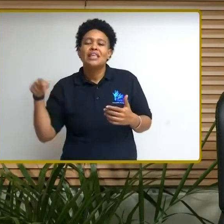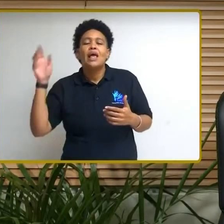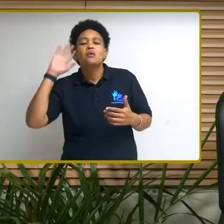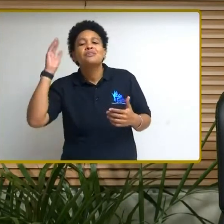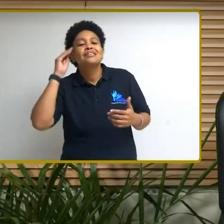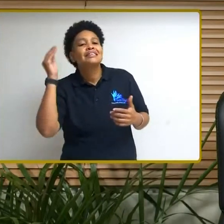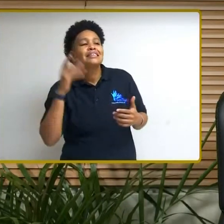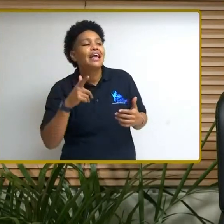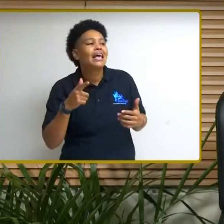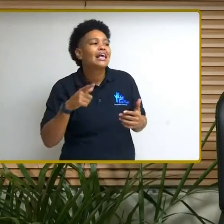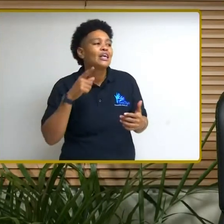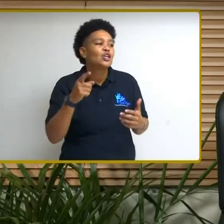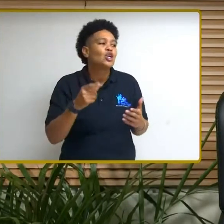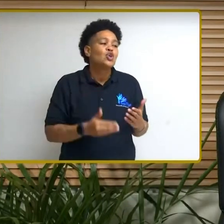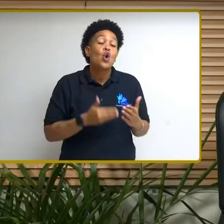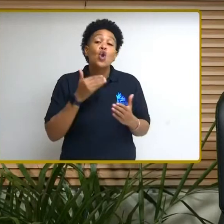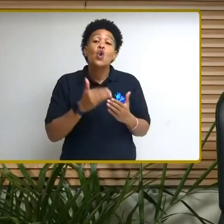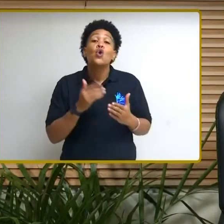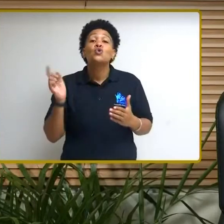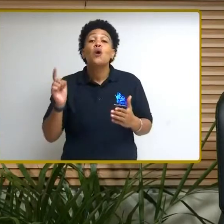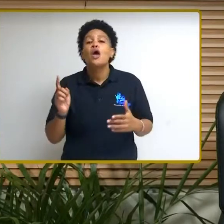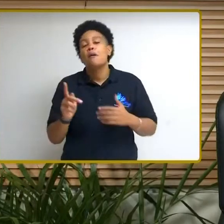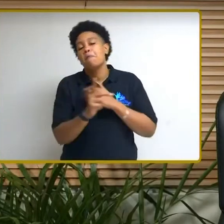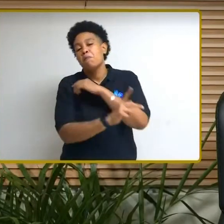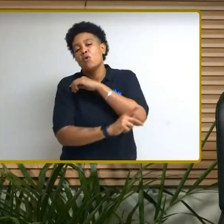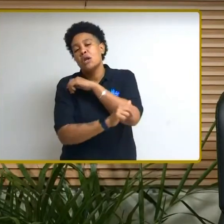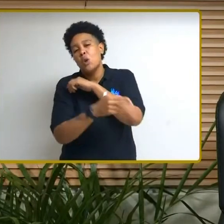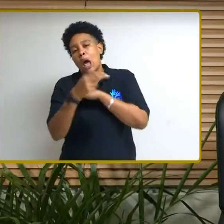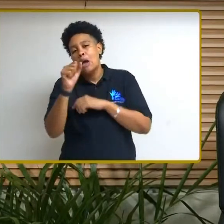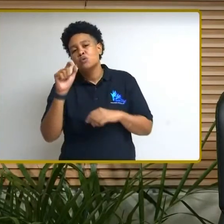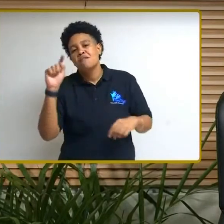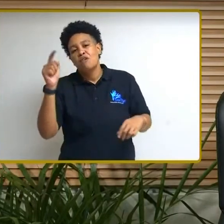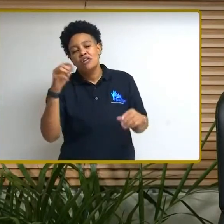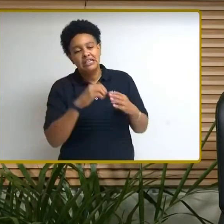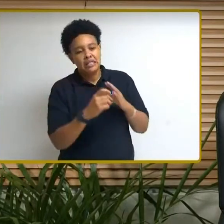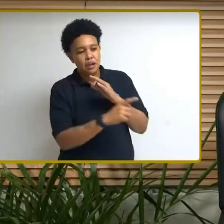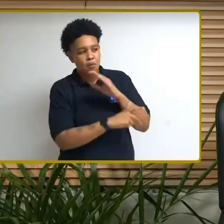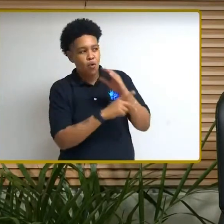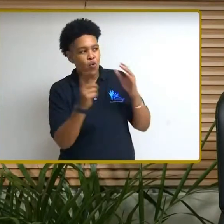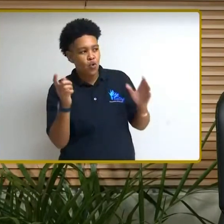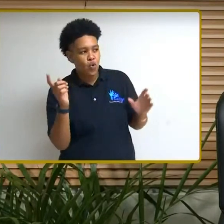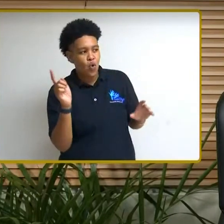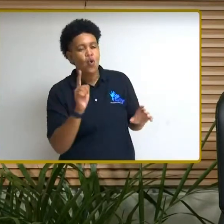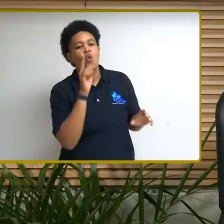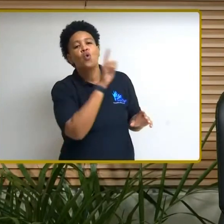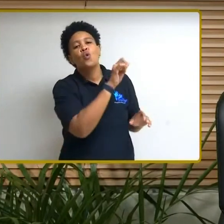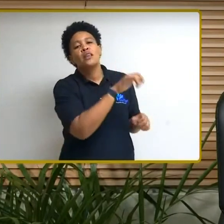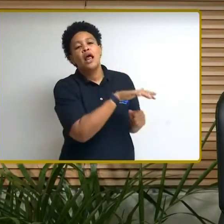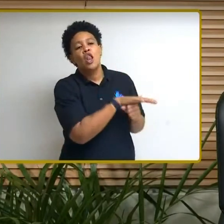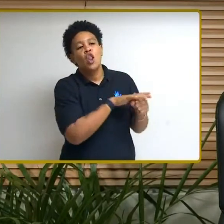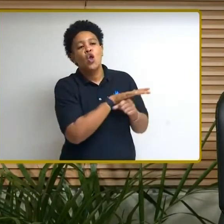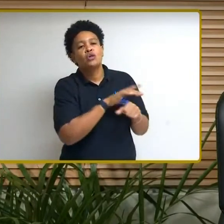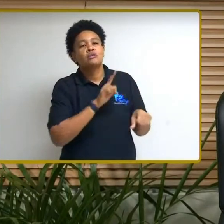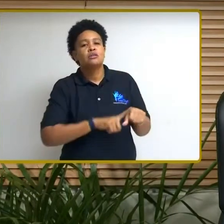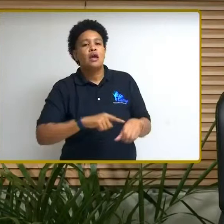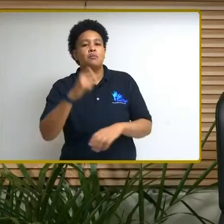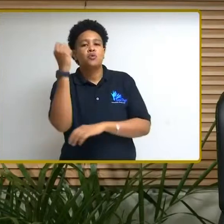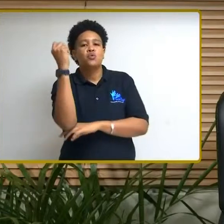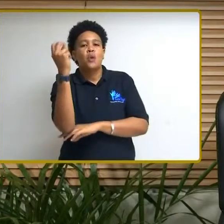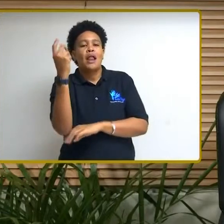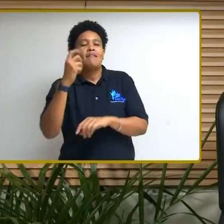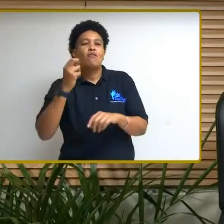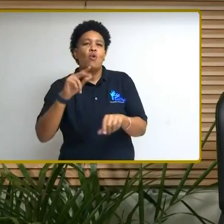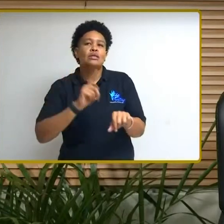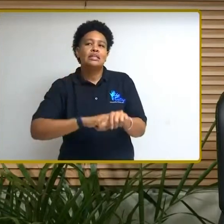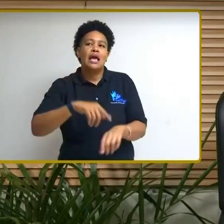say to you, you are closest to the Port Antonio High School in Portland. You go to that site at 12 o'clock or